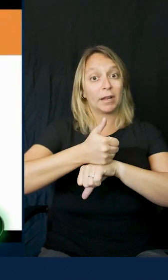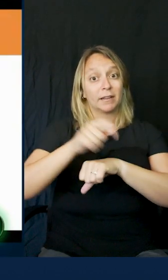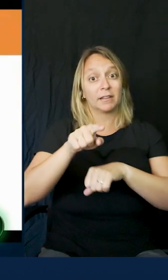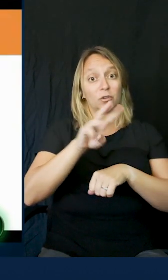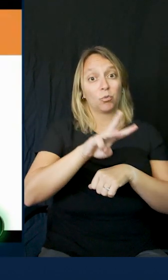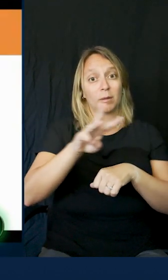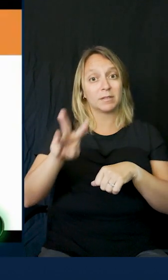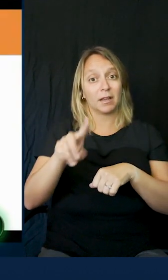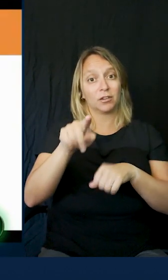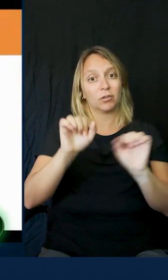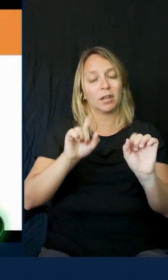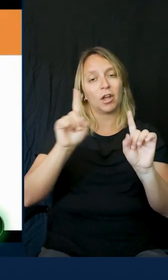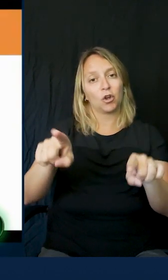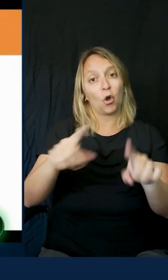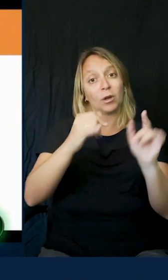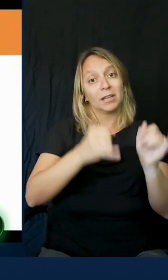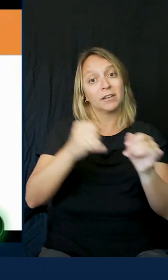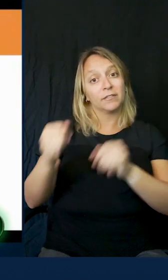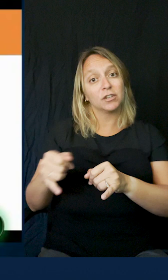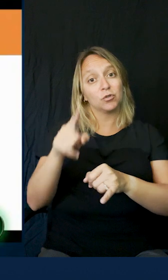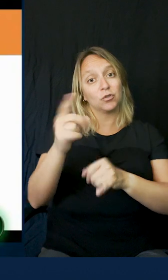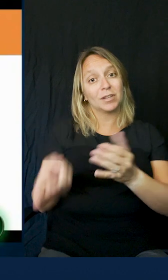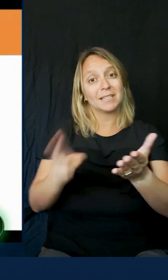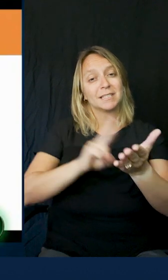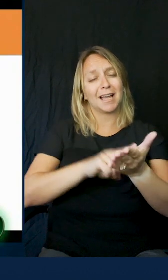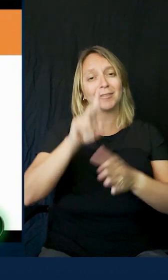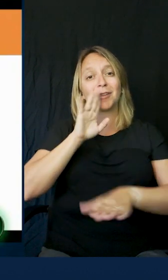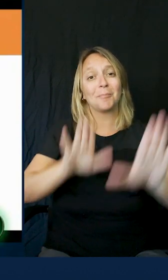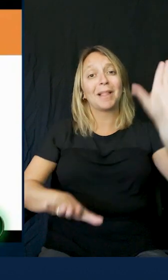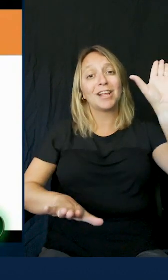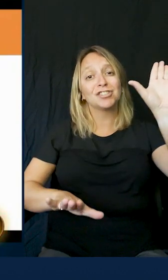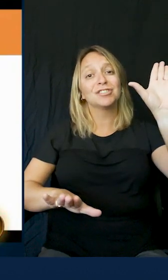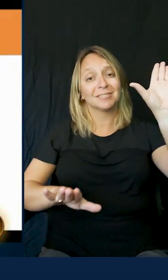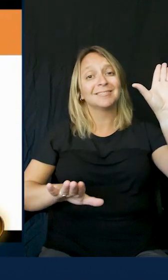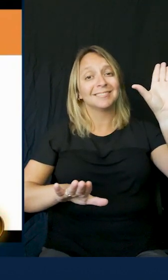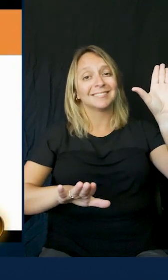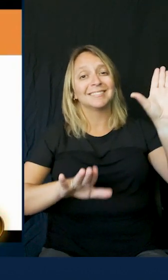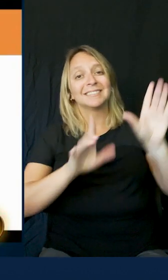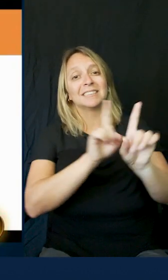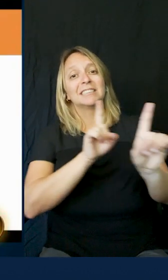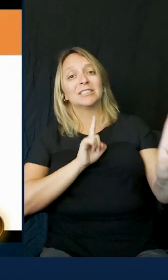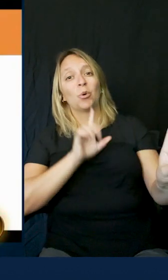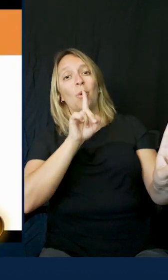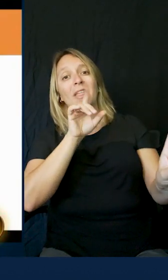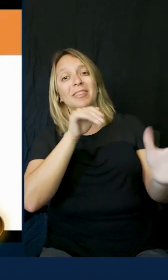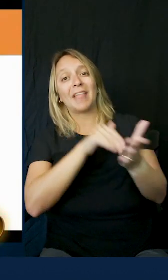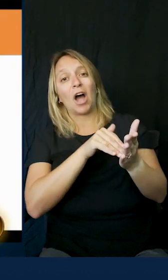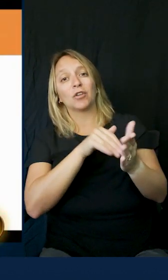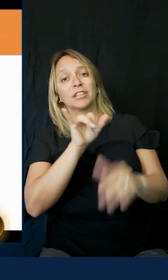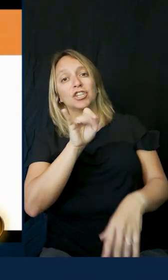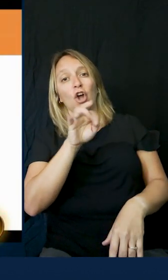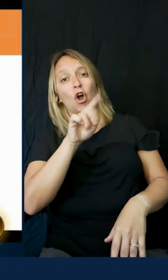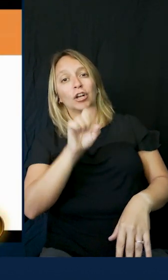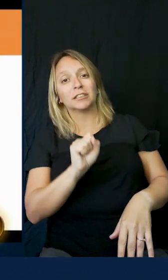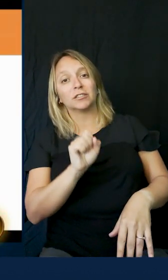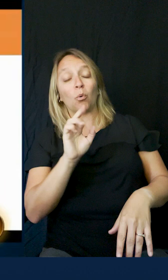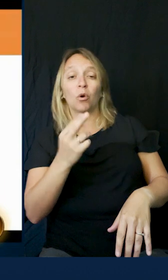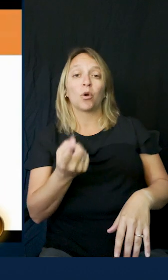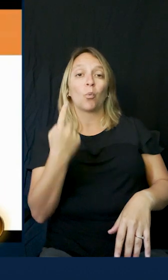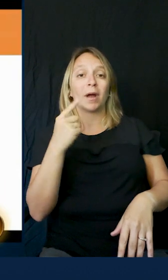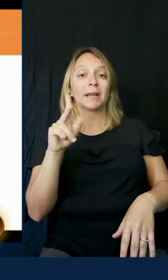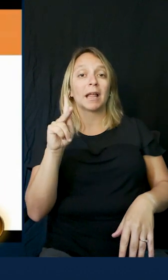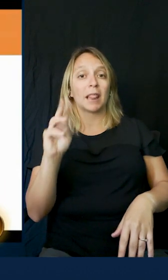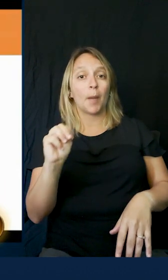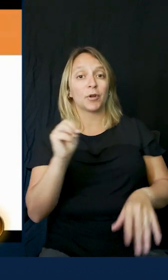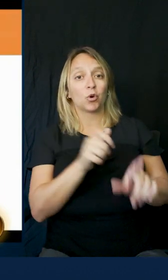can go as an individual and you can sign the pledge to give these whales space by staying at least 1,000 yards or 1 kilometer away from them. There are a